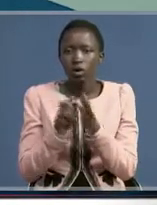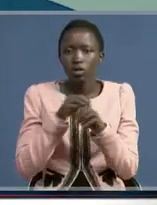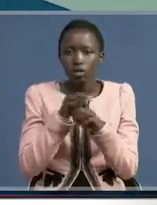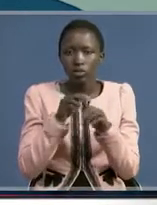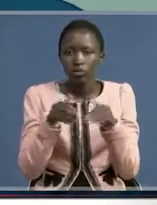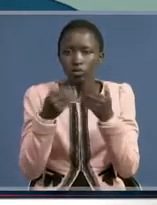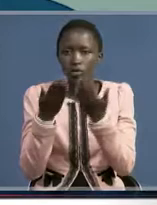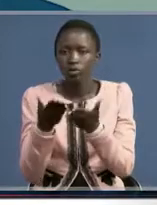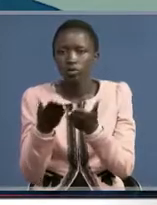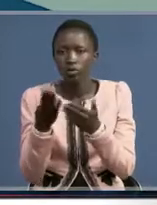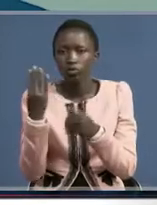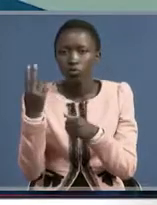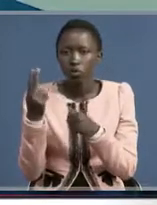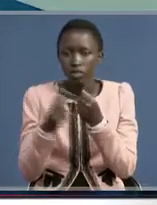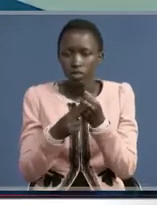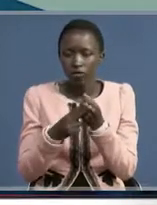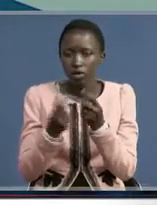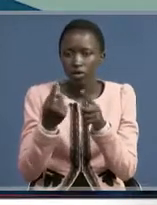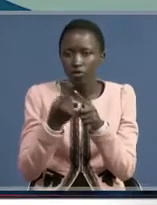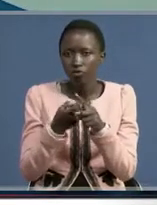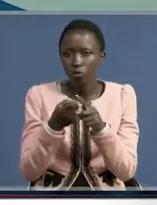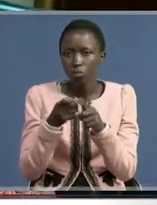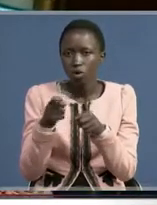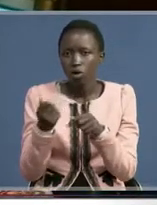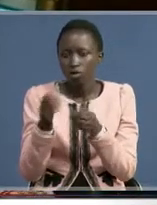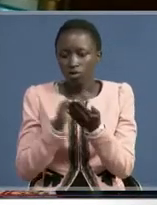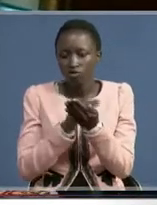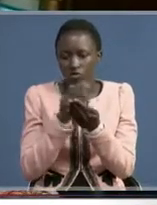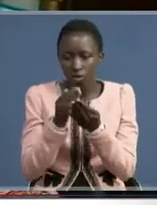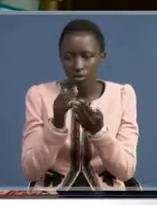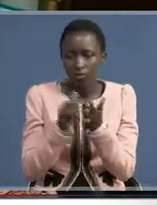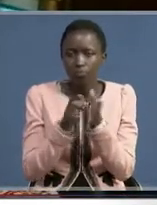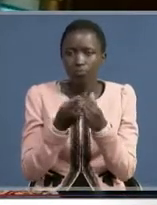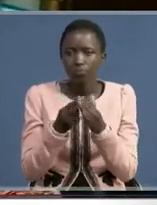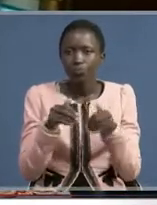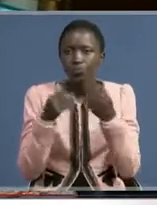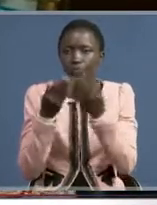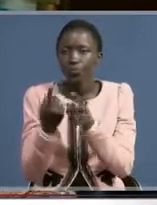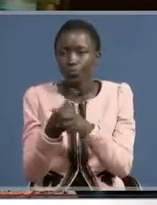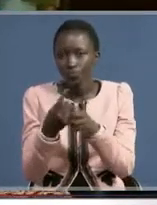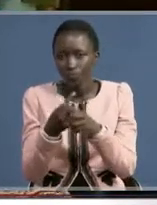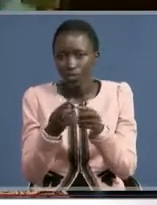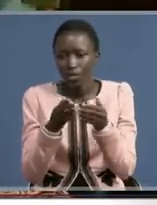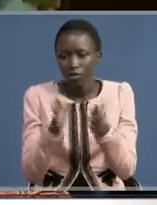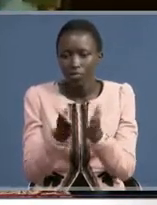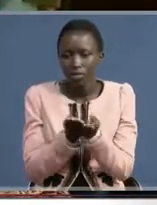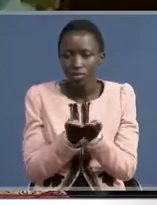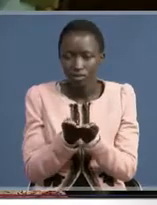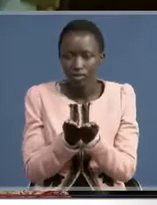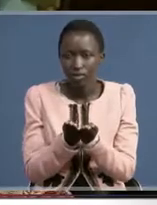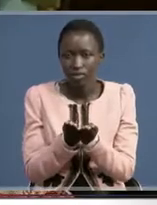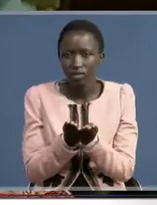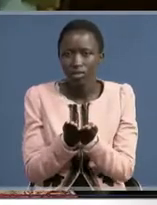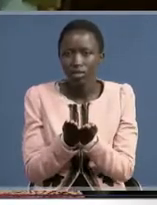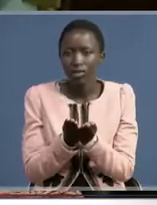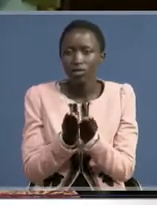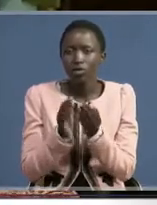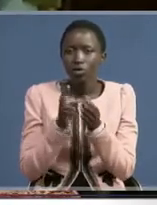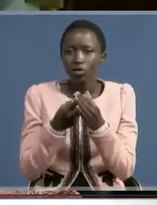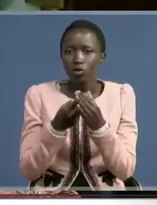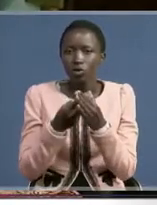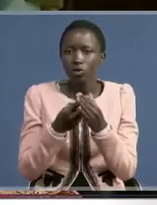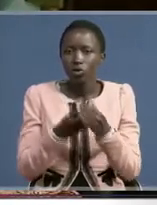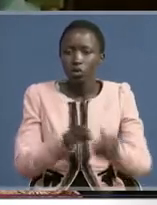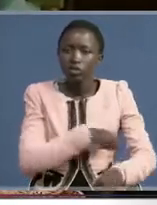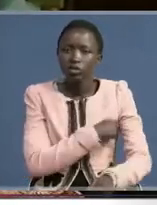issue shillings 47 billion from the Consolidated Fund for the provision of various public services. Despite pleas by